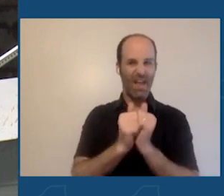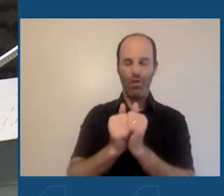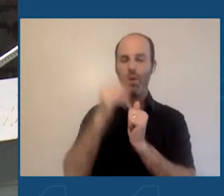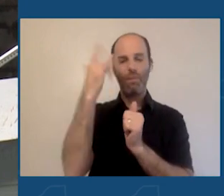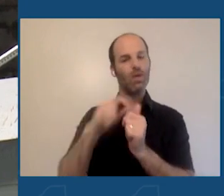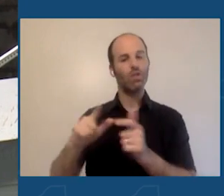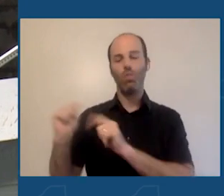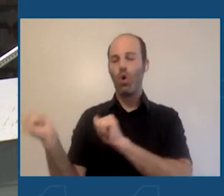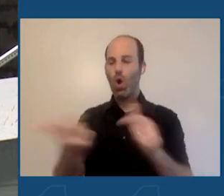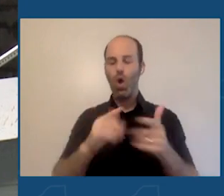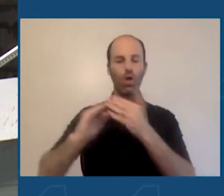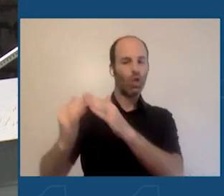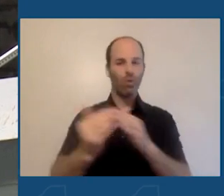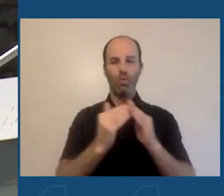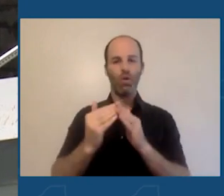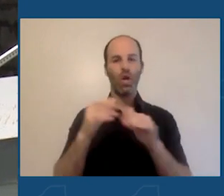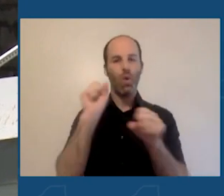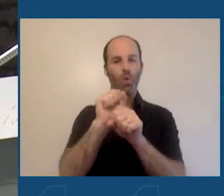goals.